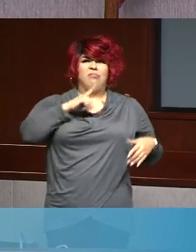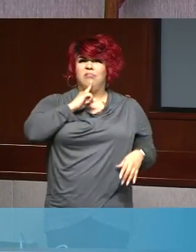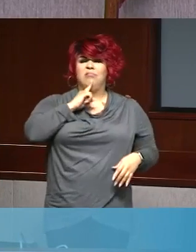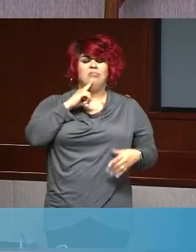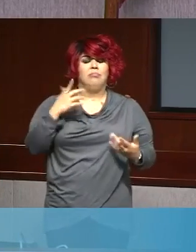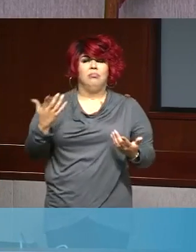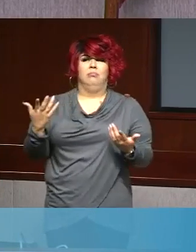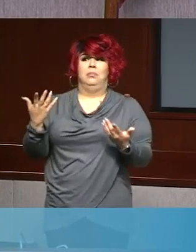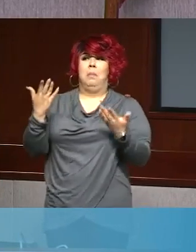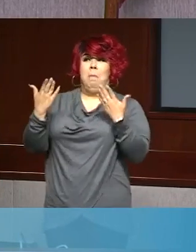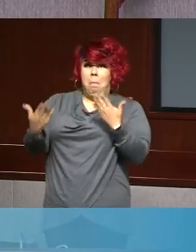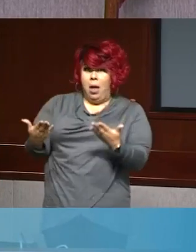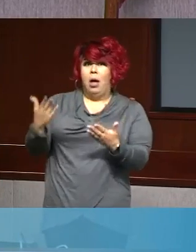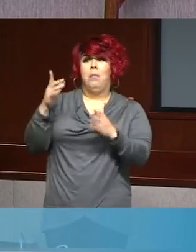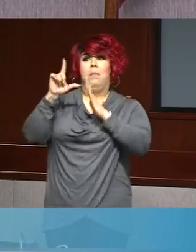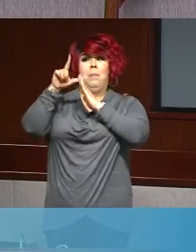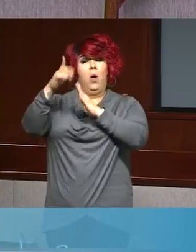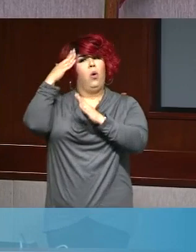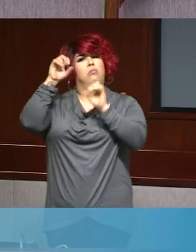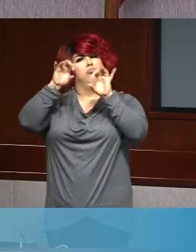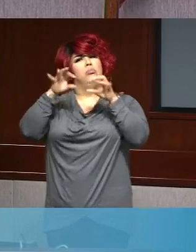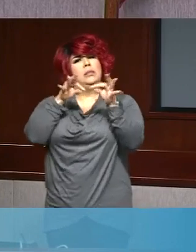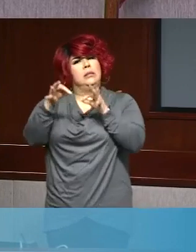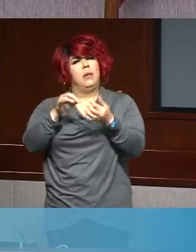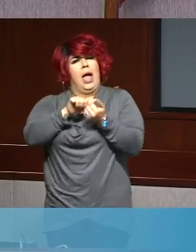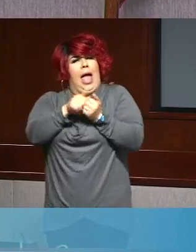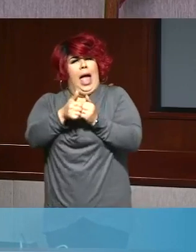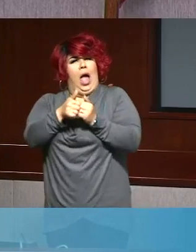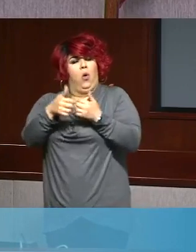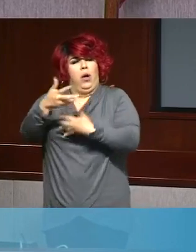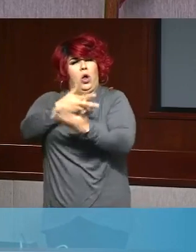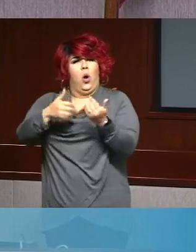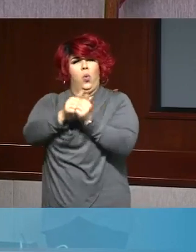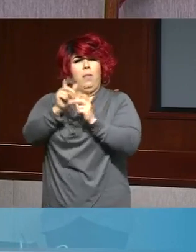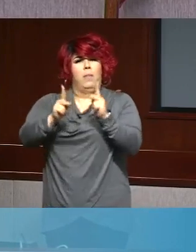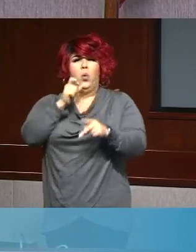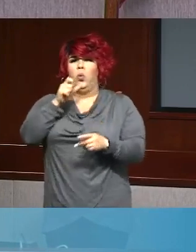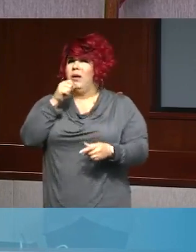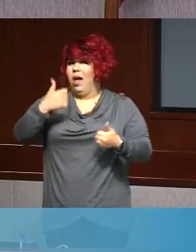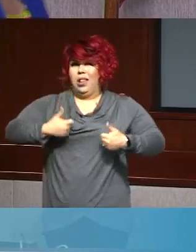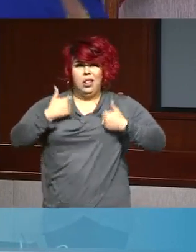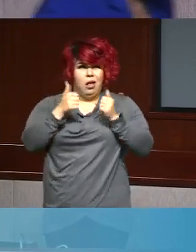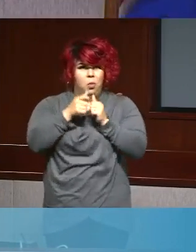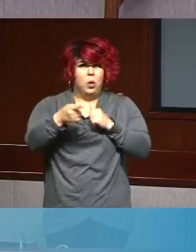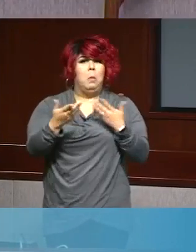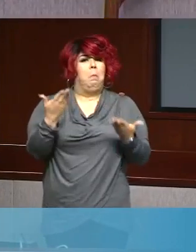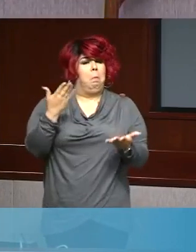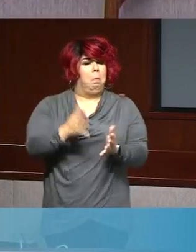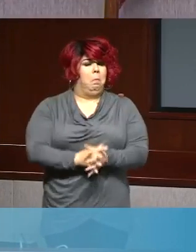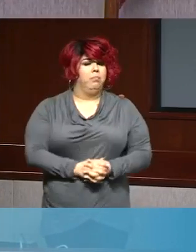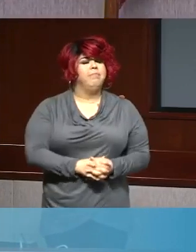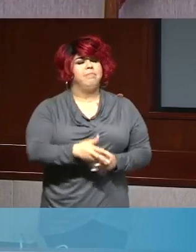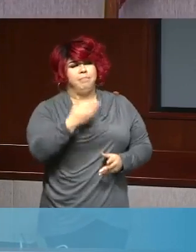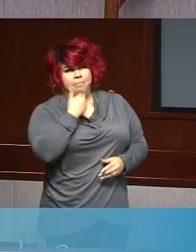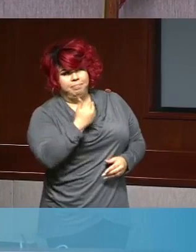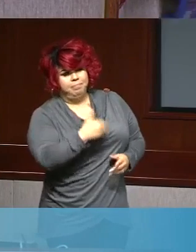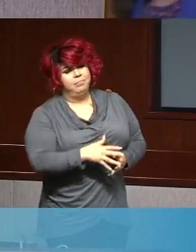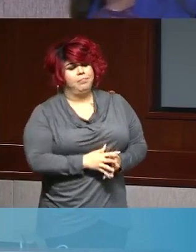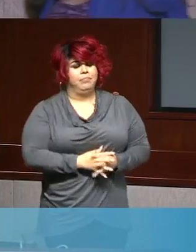how individuals should interact when they are with people that are outside their household. Thank you very much.